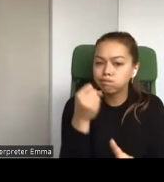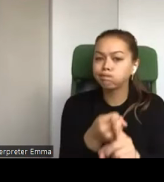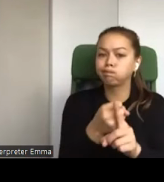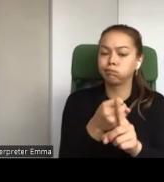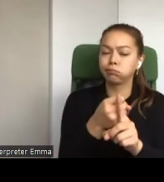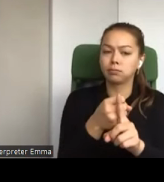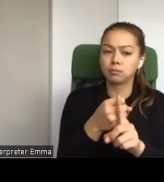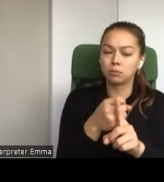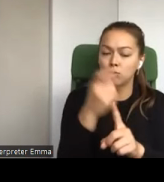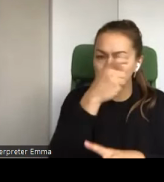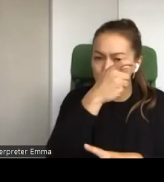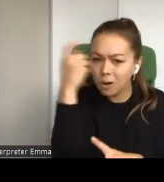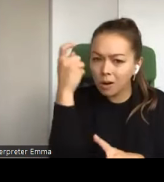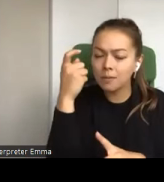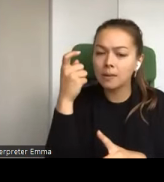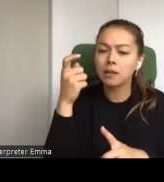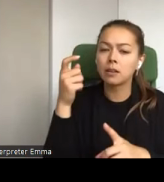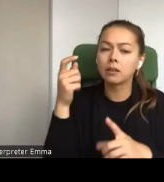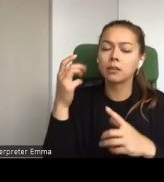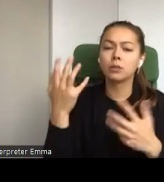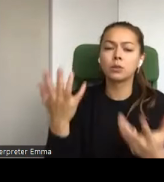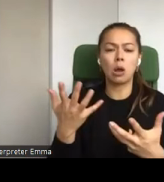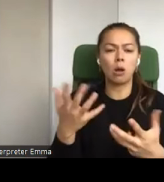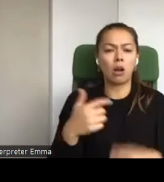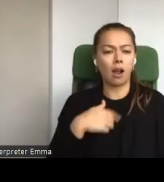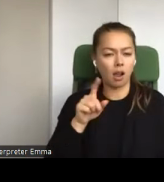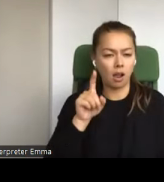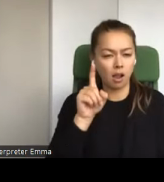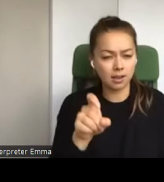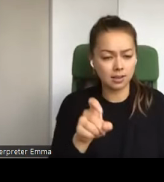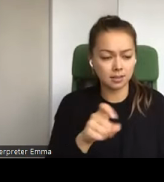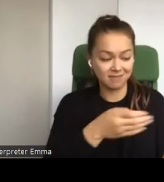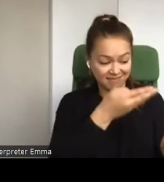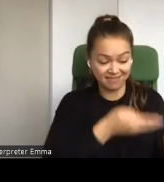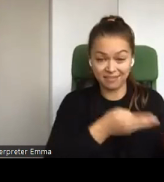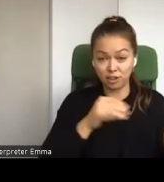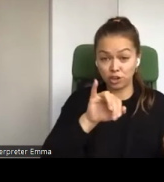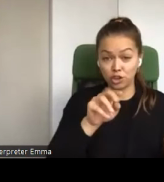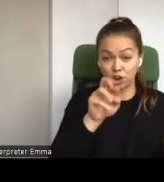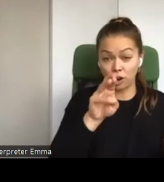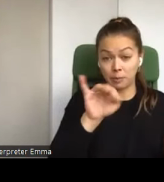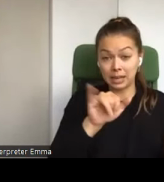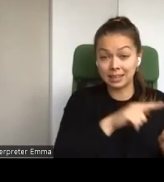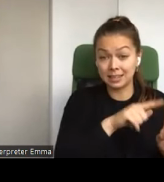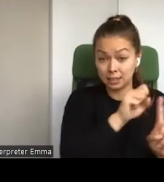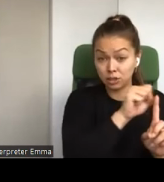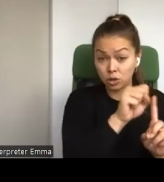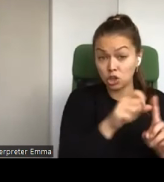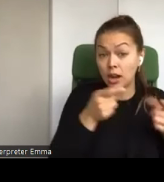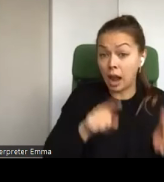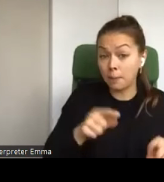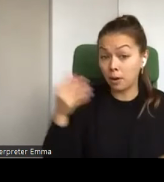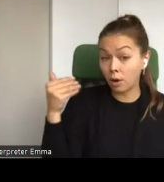that happens often in society? Is it prevalent or not? So the number here you see